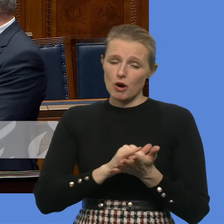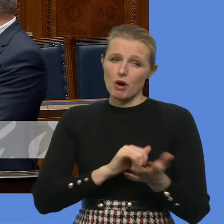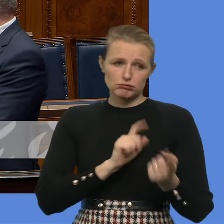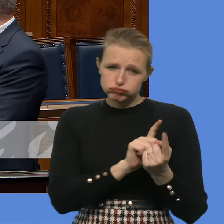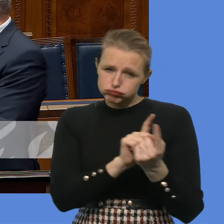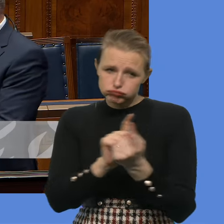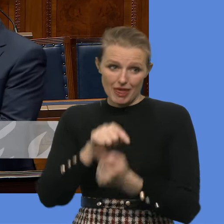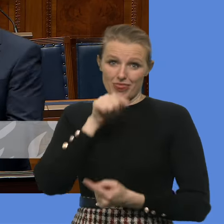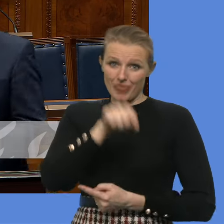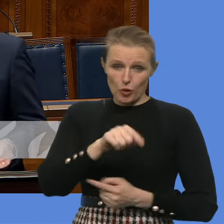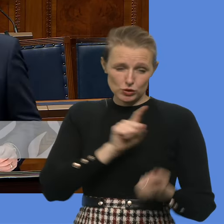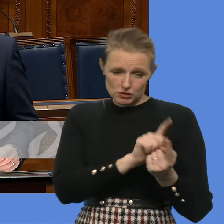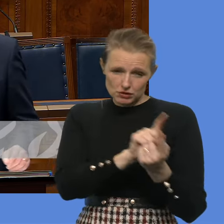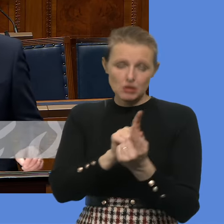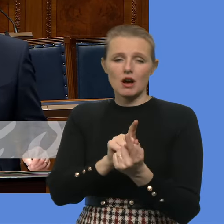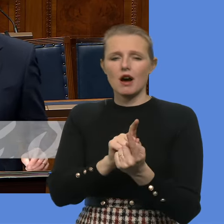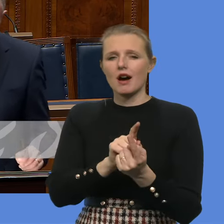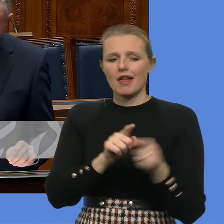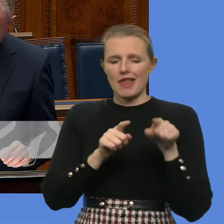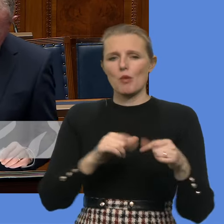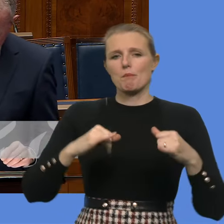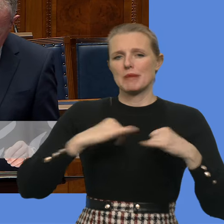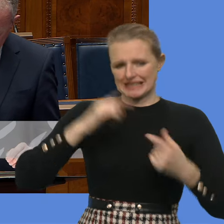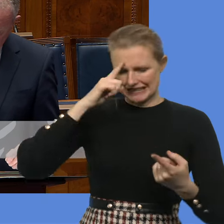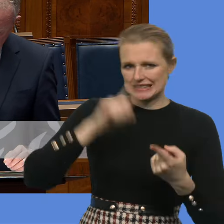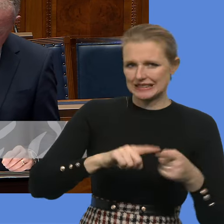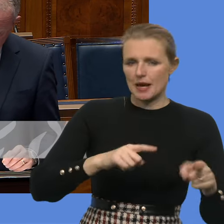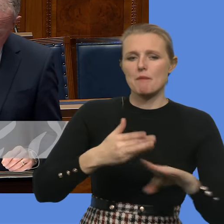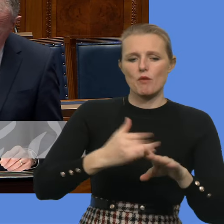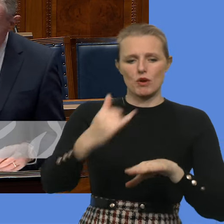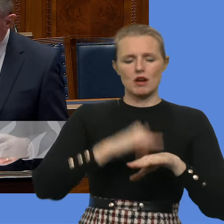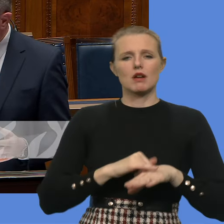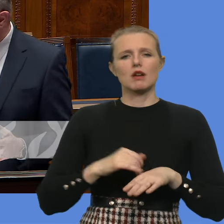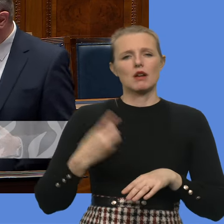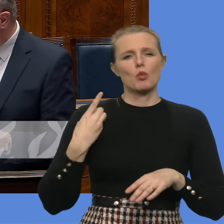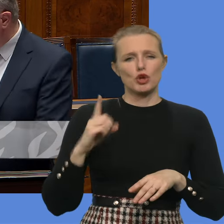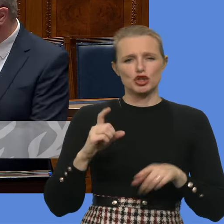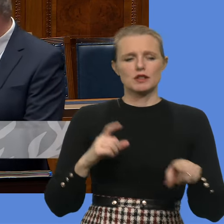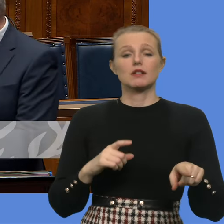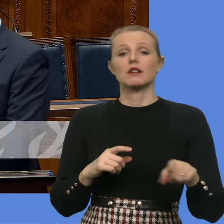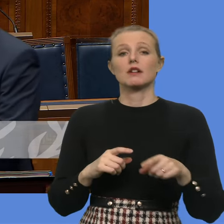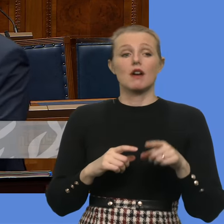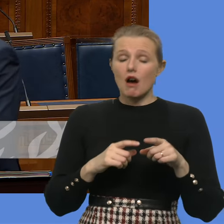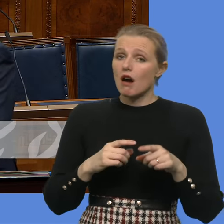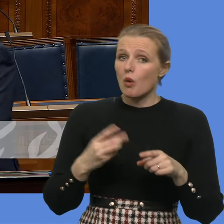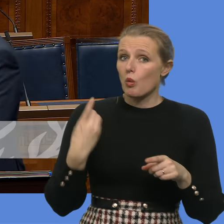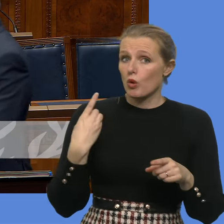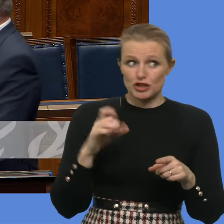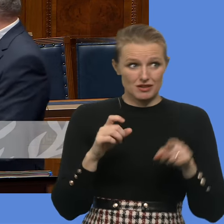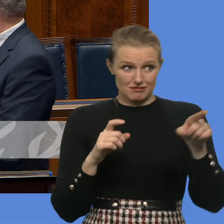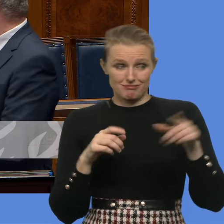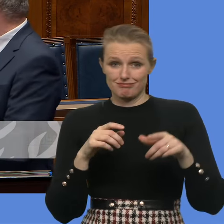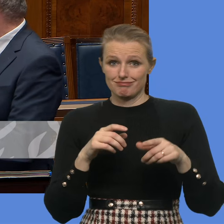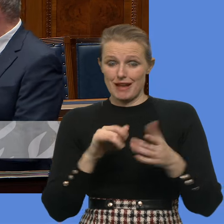business focused. Before we went down to Washington for the events down there. Some of that were with businesses from here who are out